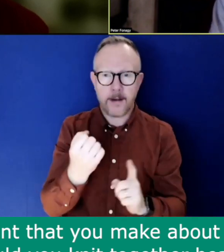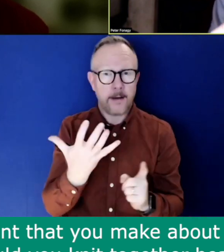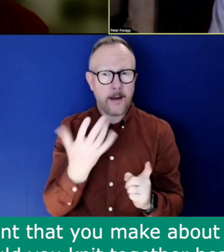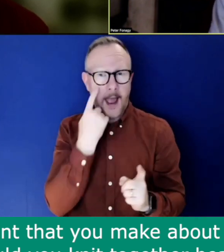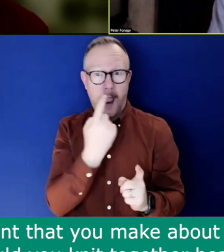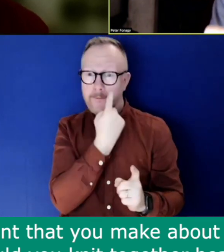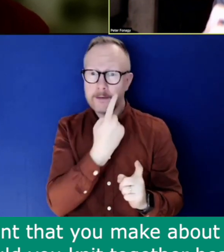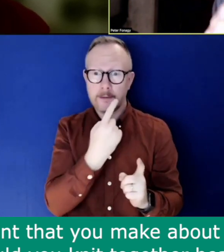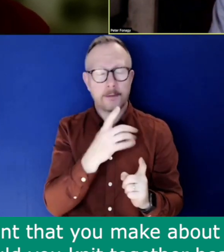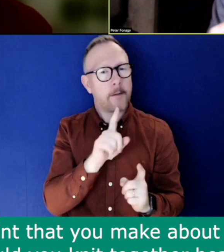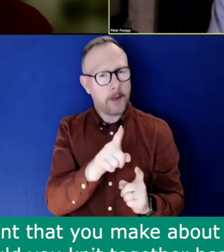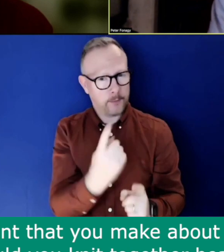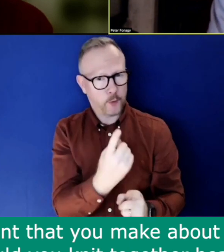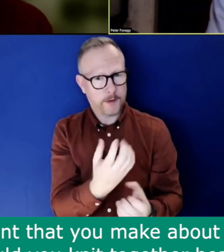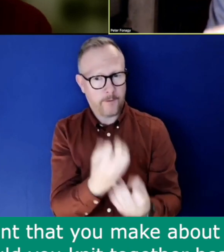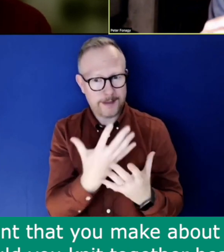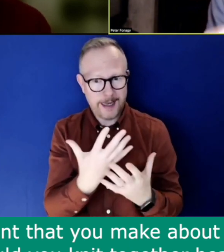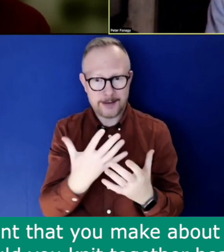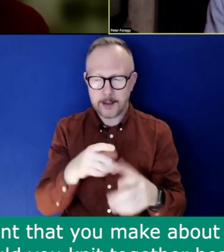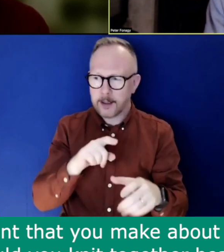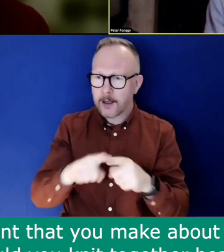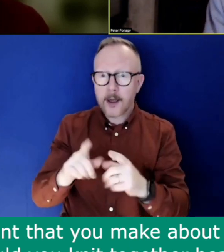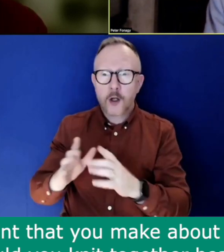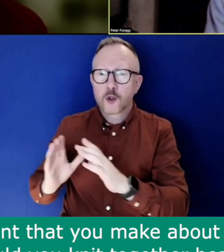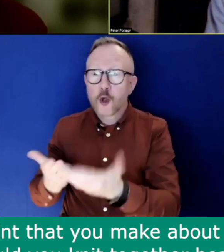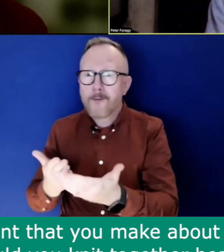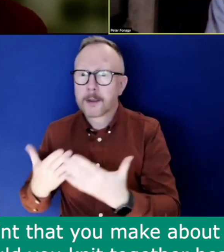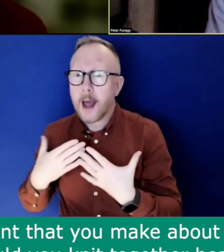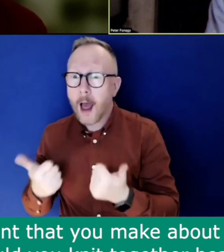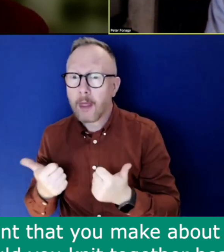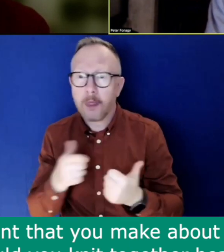the point that you make about knitting together is so important.